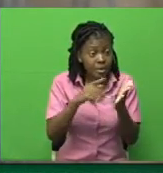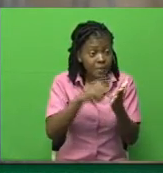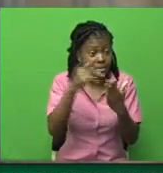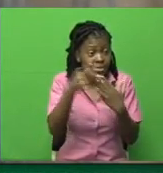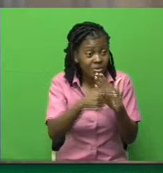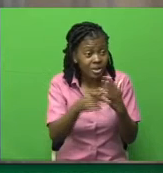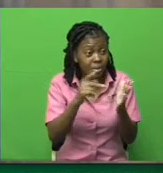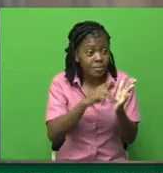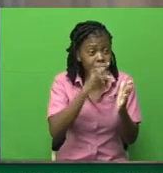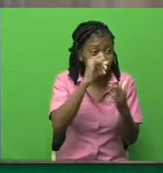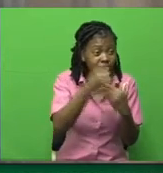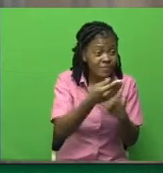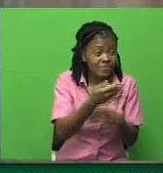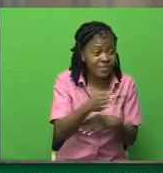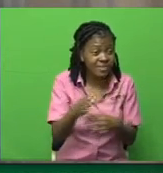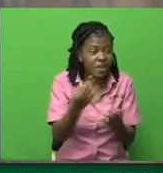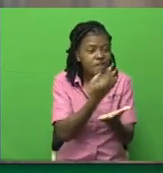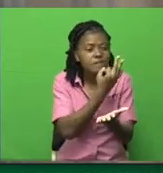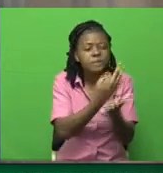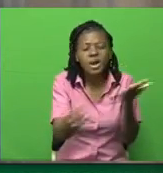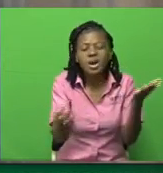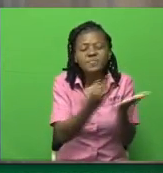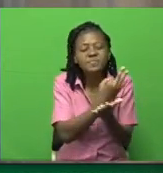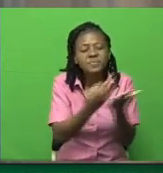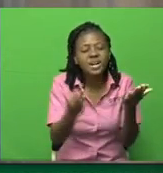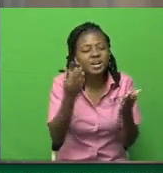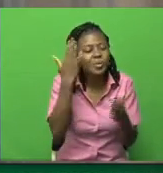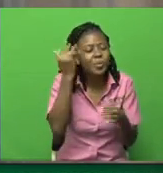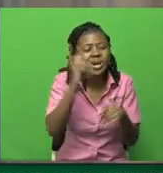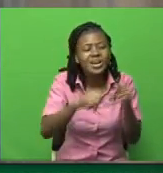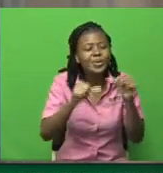your inspector going you have failed